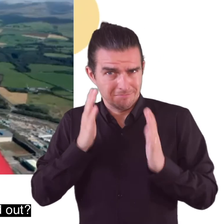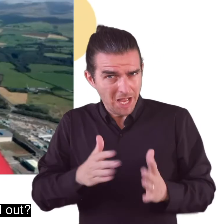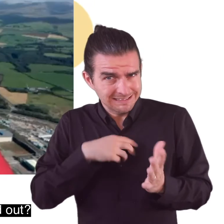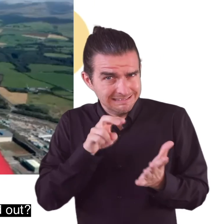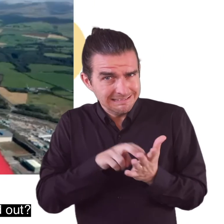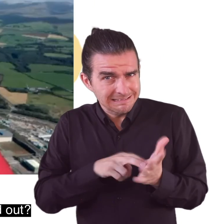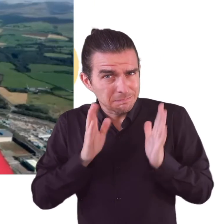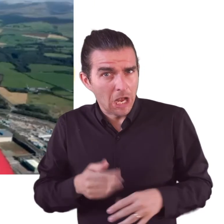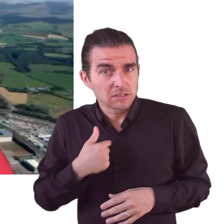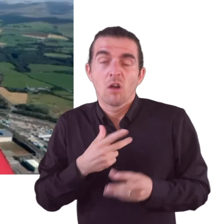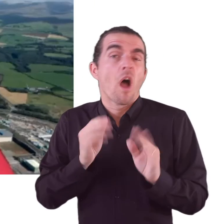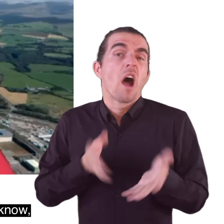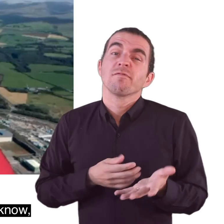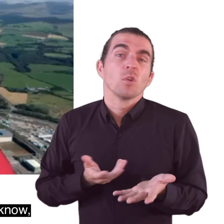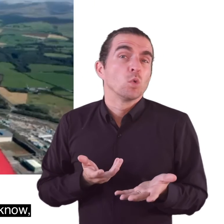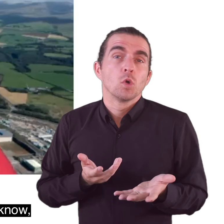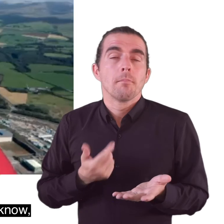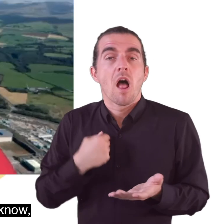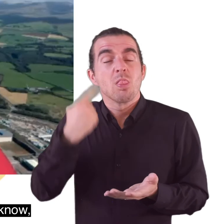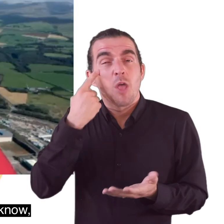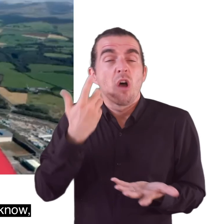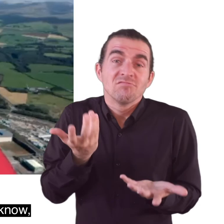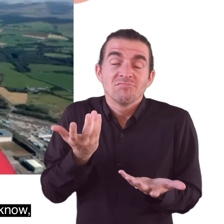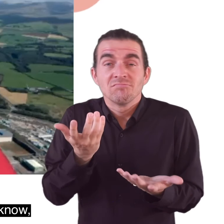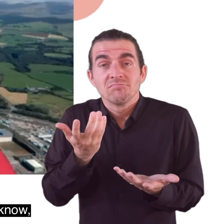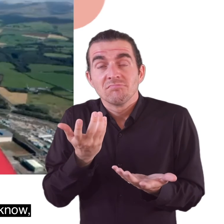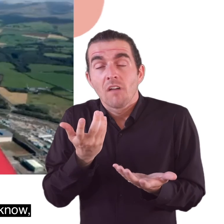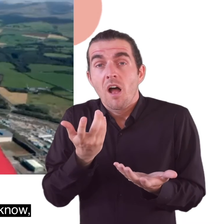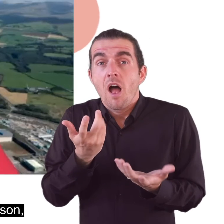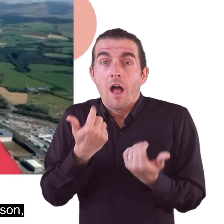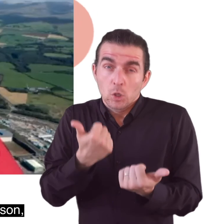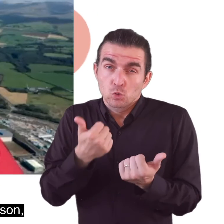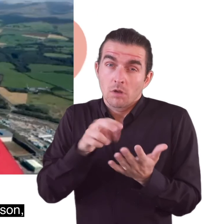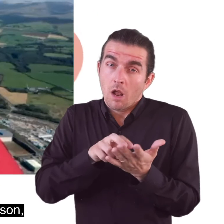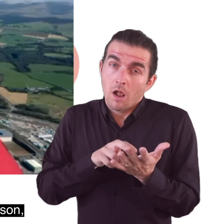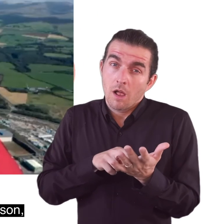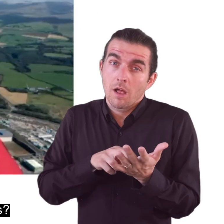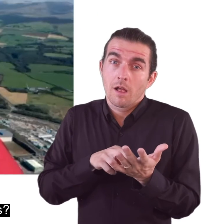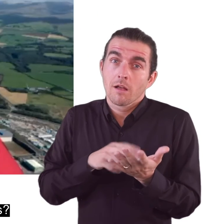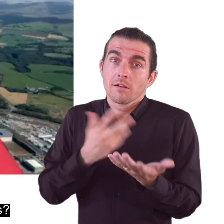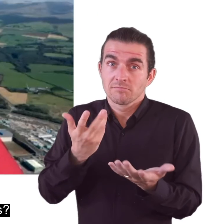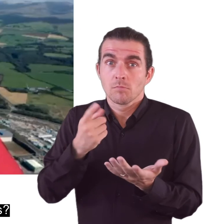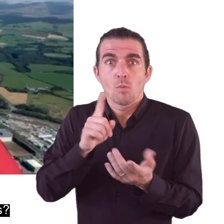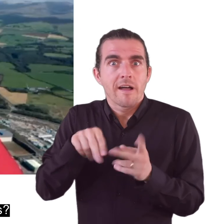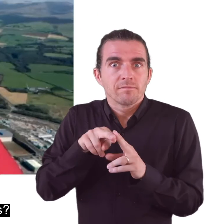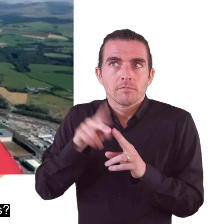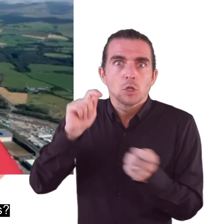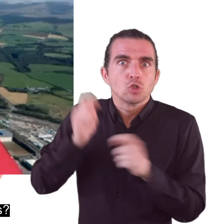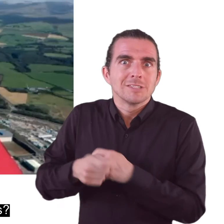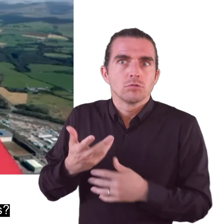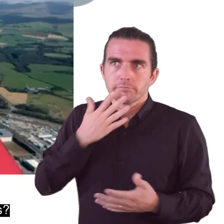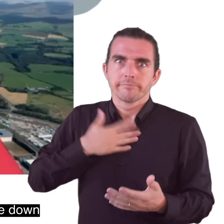passport filled out? You don't. But I always kind of, try to be the voice of reason of, well, what if your line manager